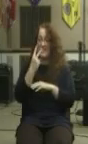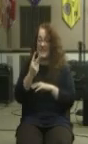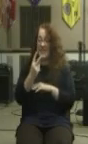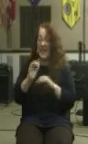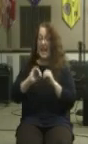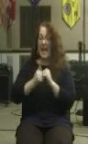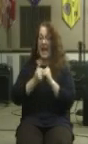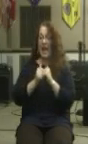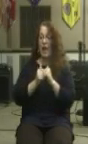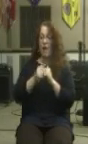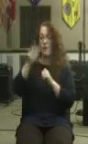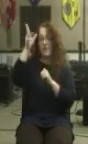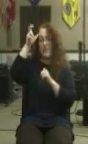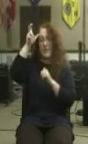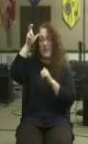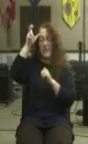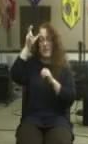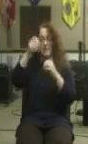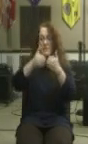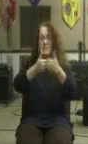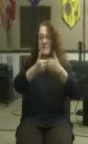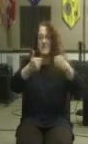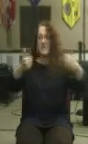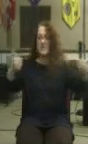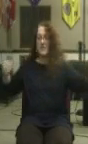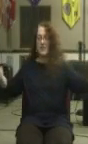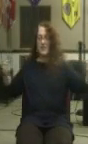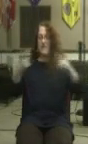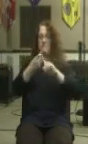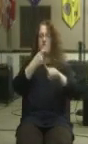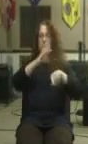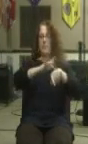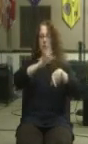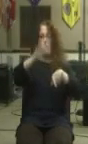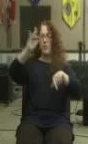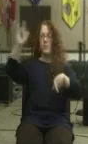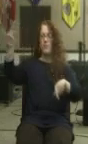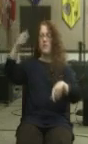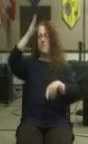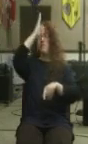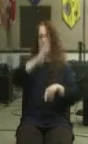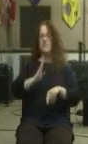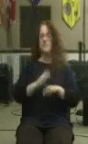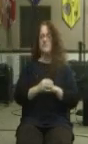Don't you see how the enemy has kept us from the glory?